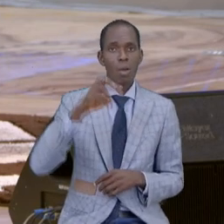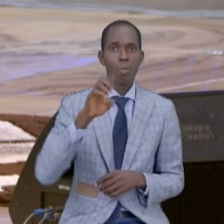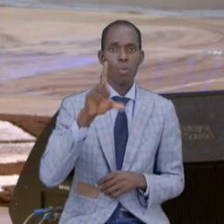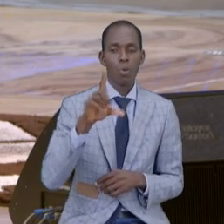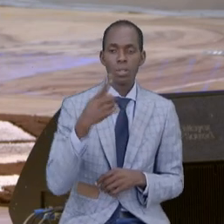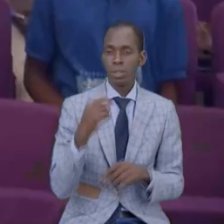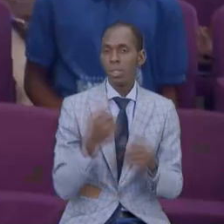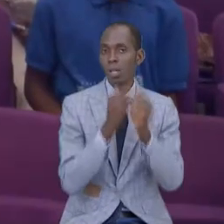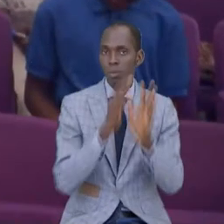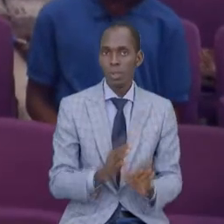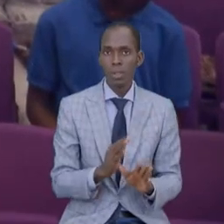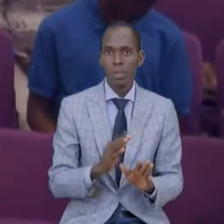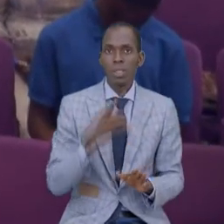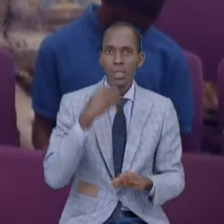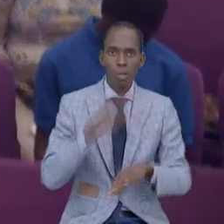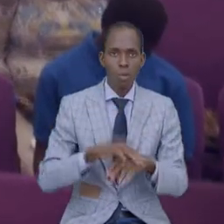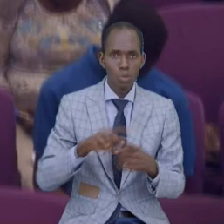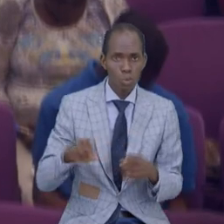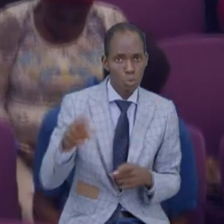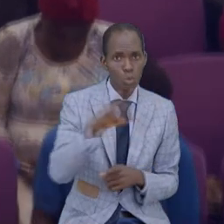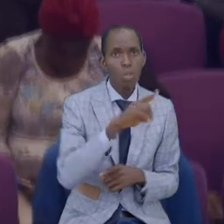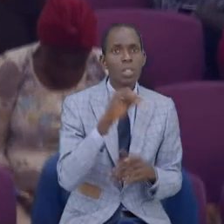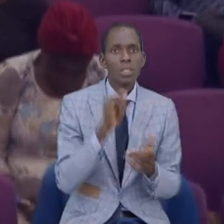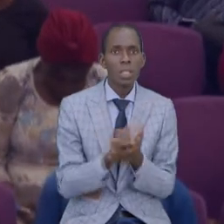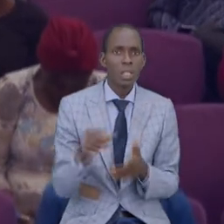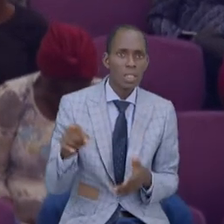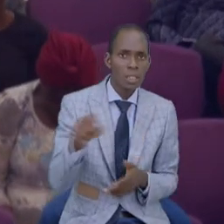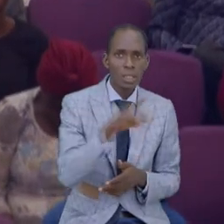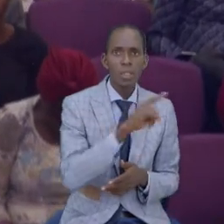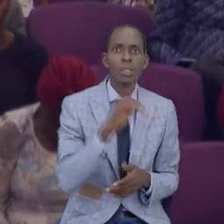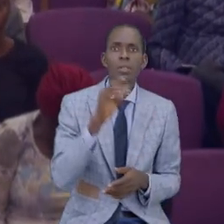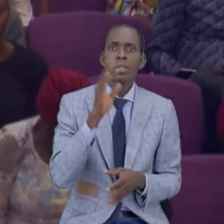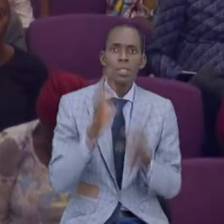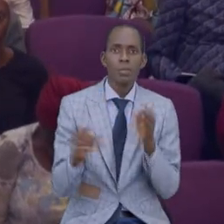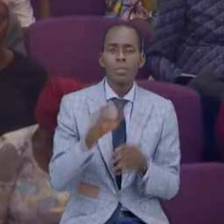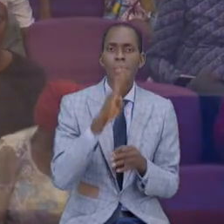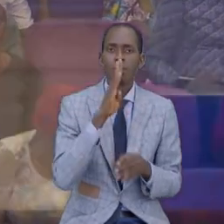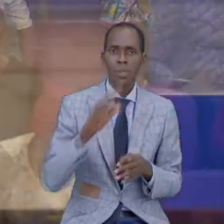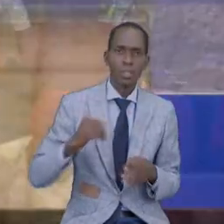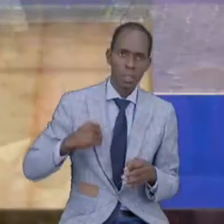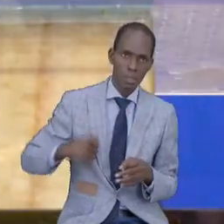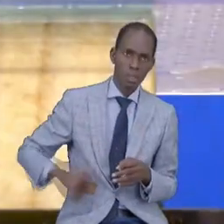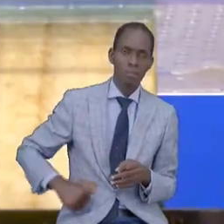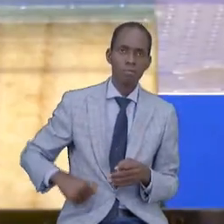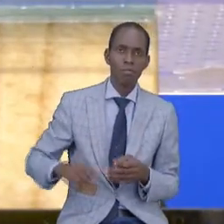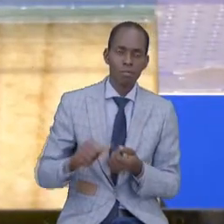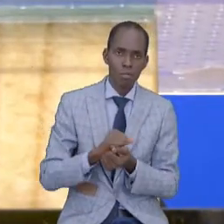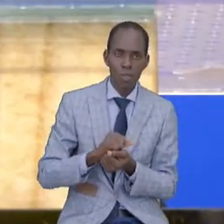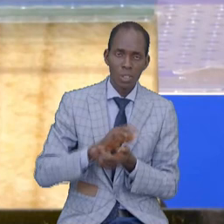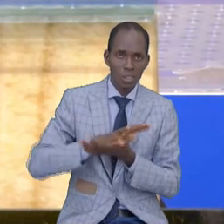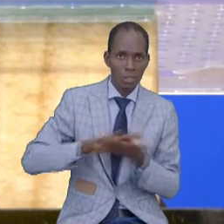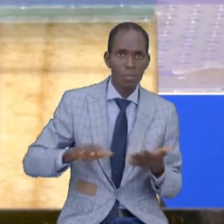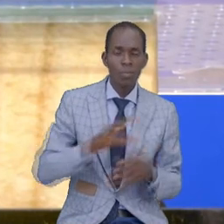apostle, say unto you, that if ye be circumcised, Christ shall profit